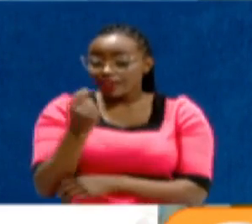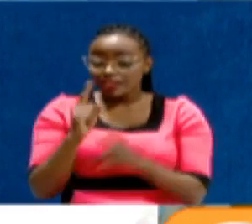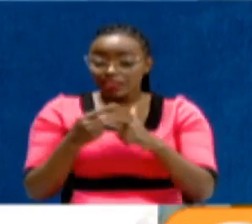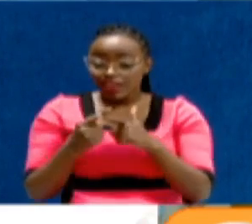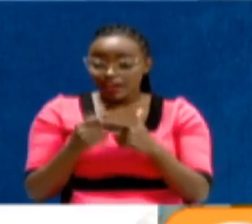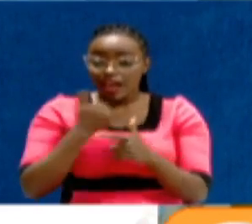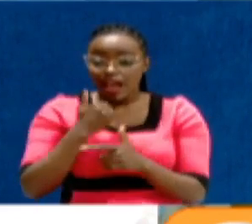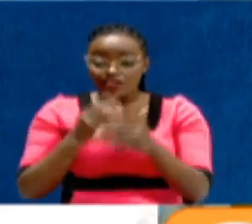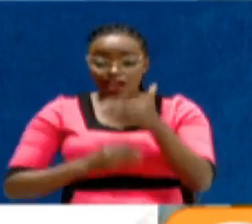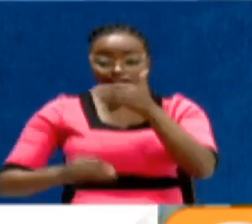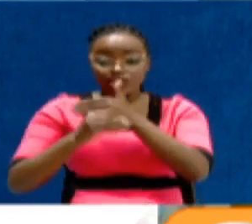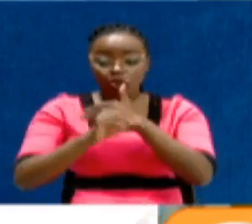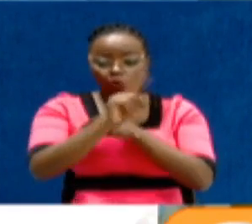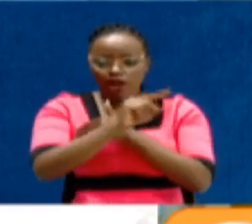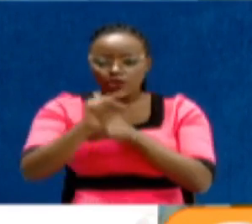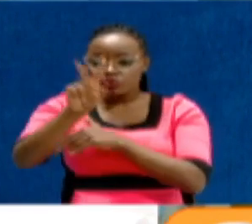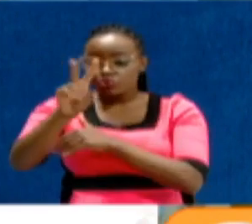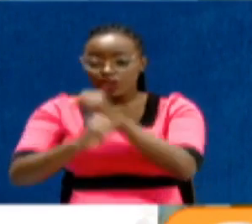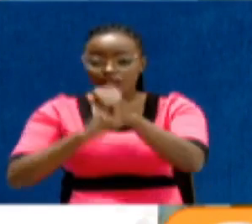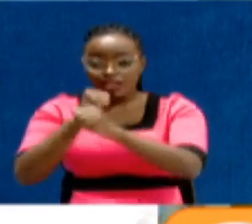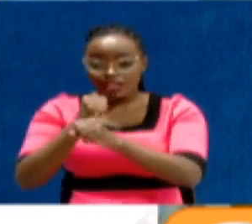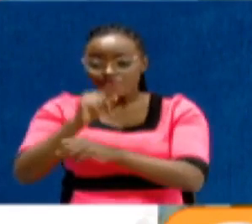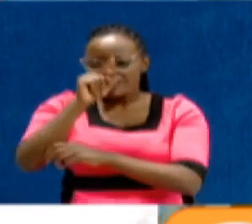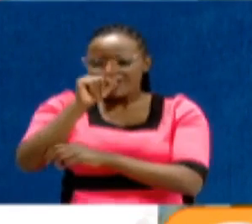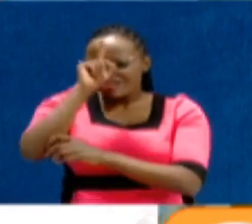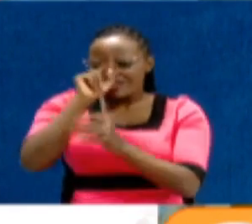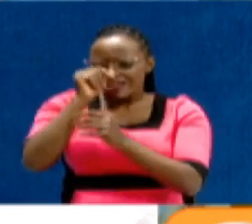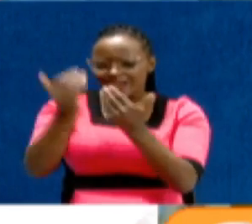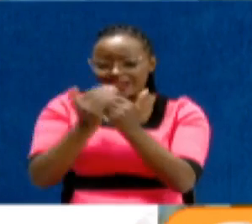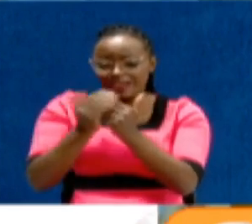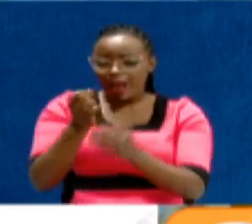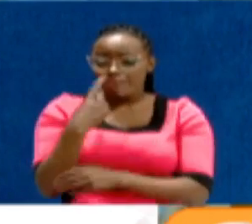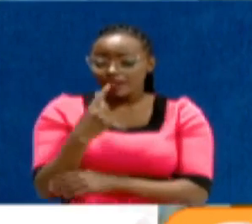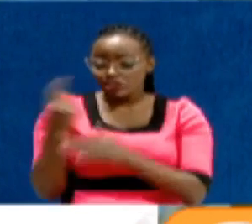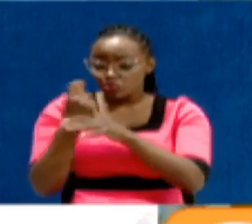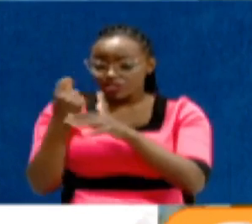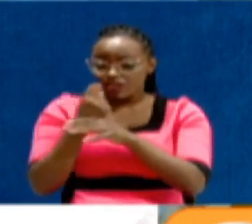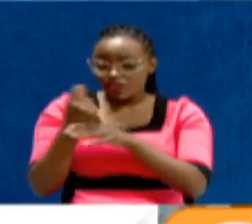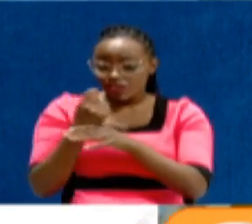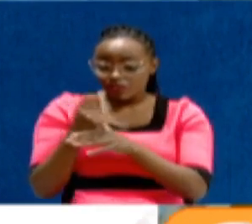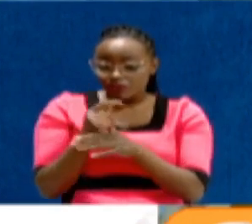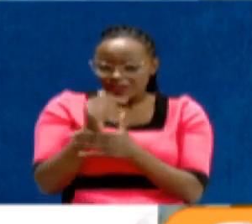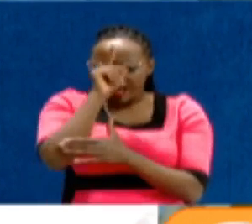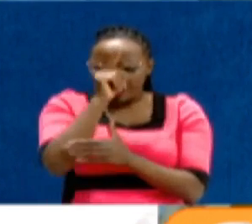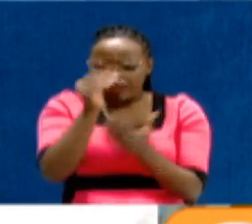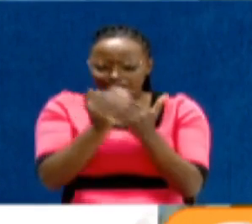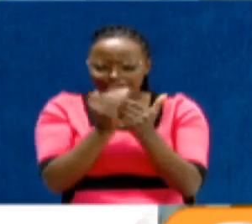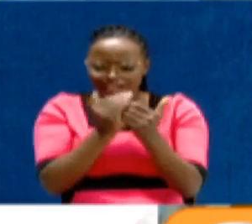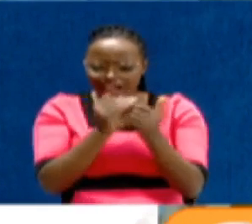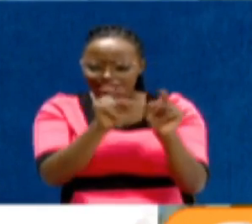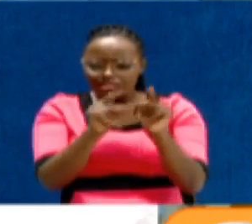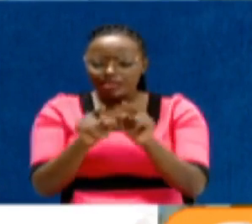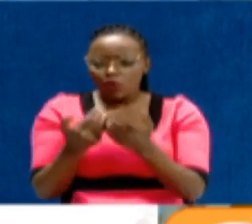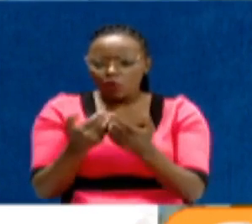after that, there is an additional 1 to 2 year training in critical care medicine. So to train a critical care specialist, you need, we're